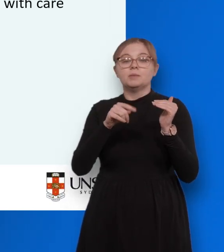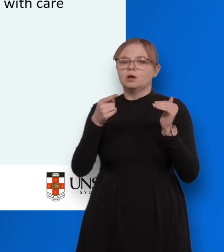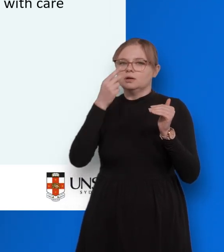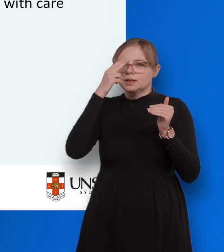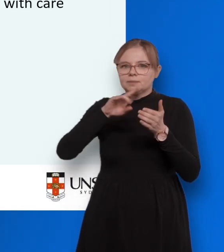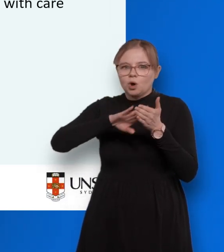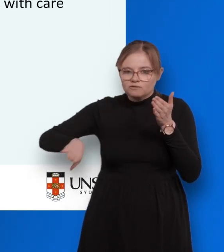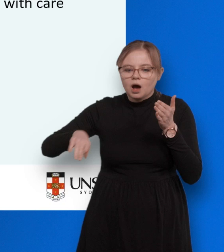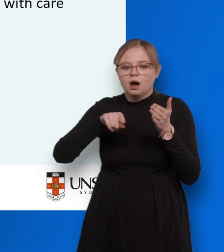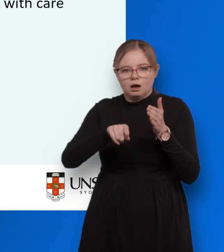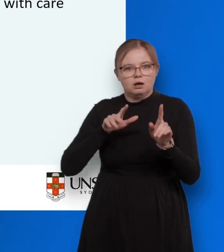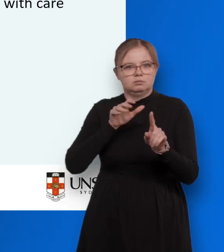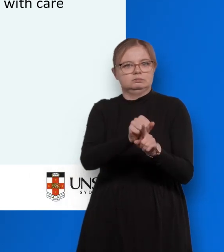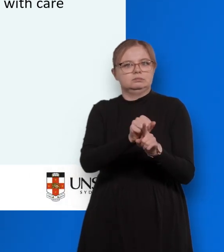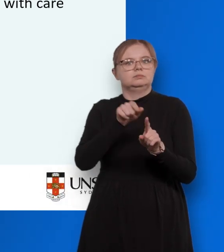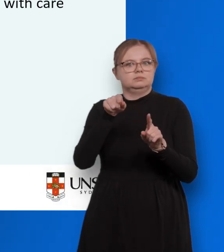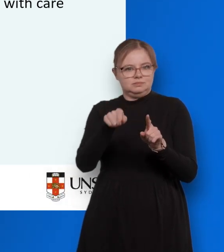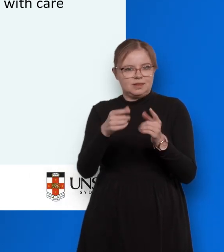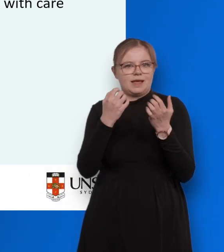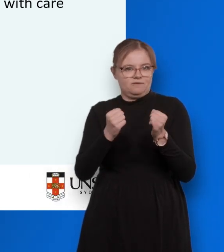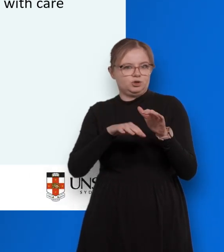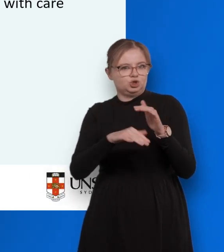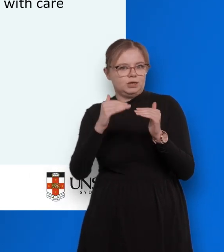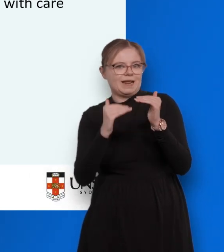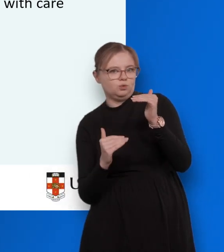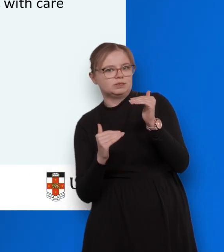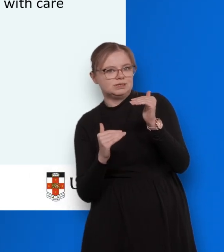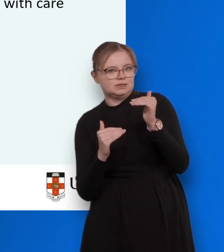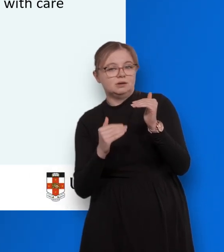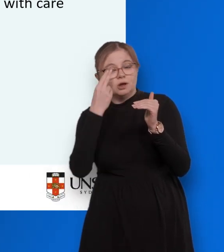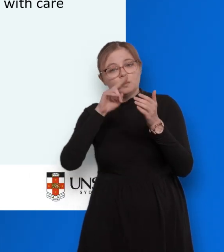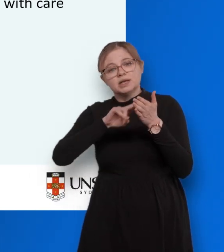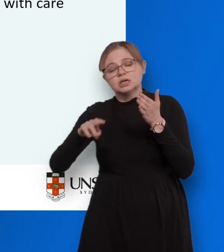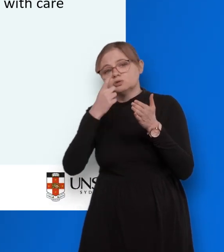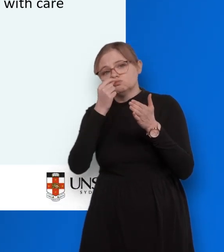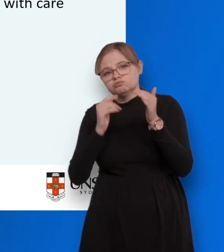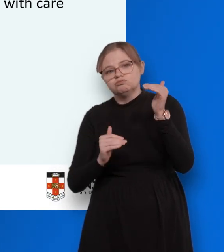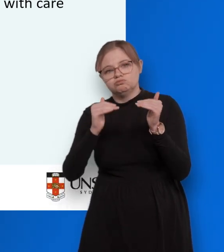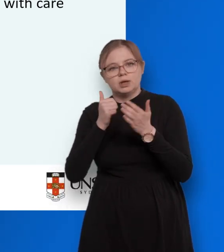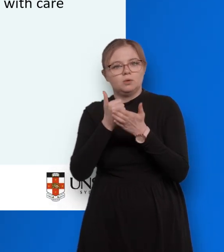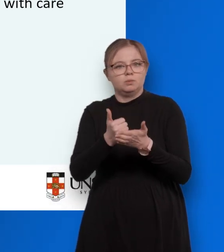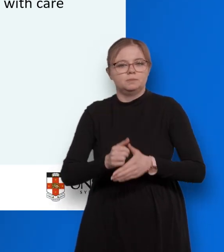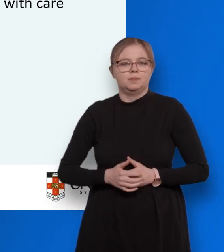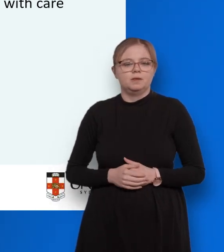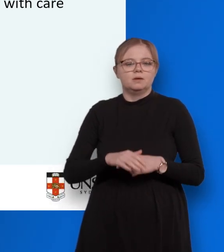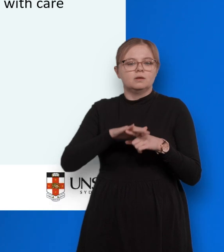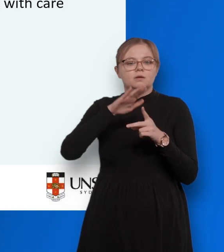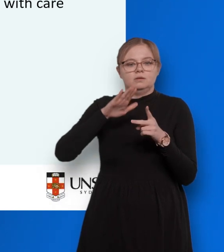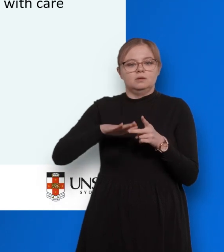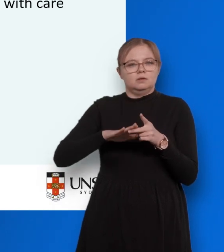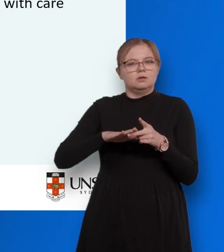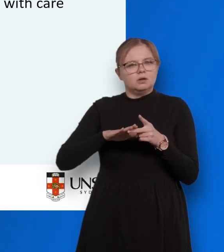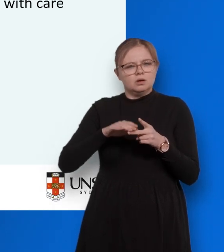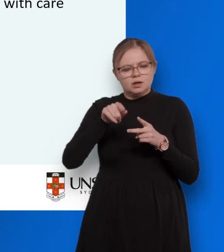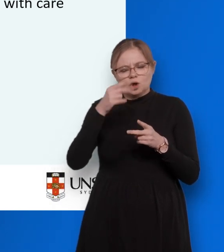anonymization uncovered that might actually be a pattern of inequity that anonymization can resolve. That this process can have